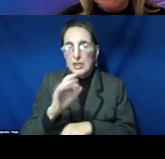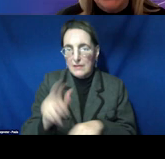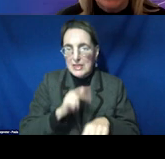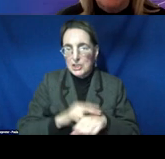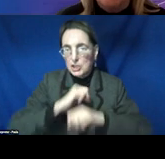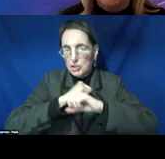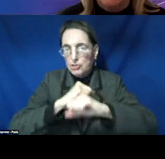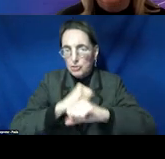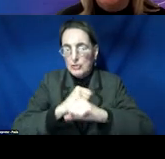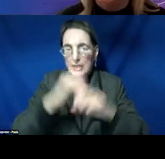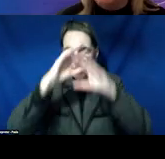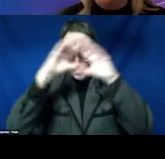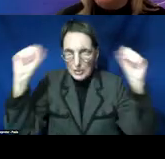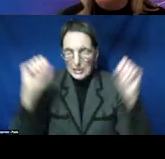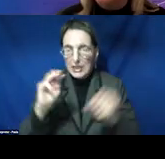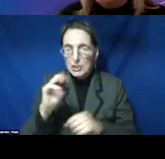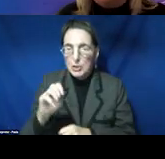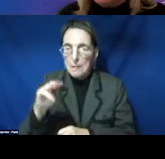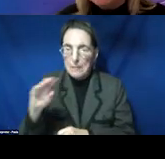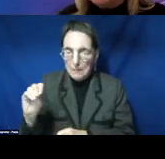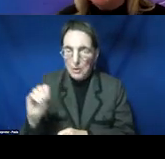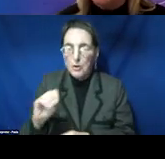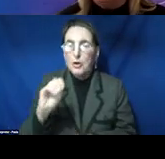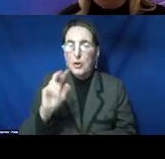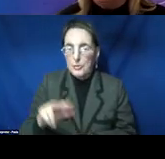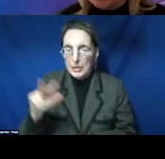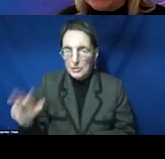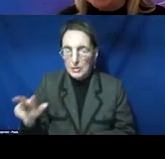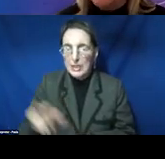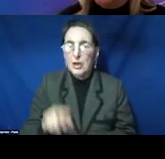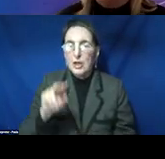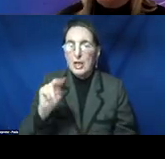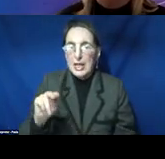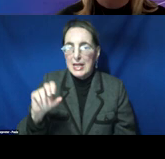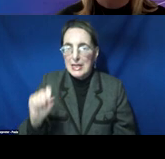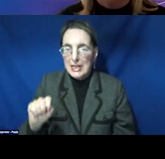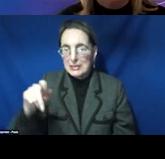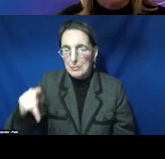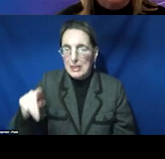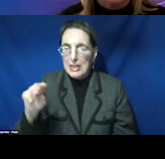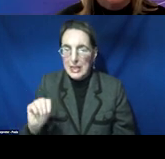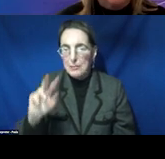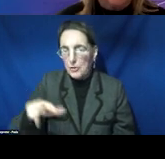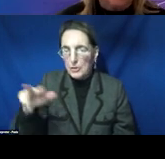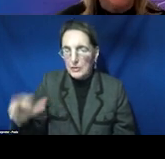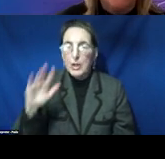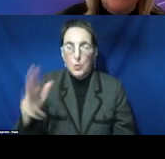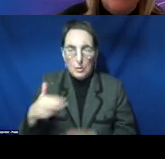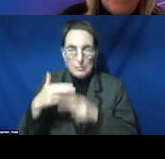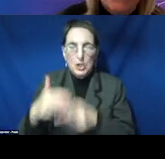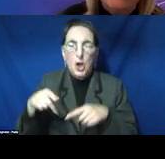Security Presidential Memorandum 33, or NSPM 33, as it will be referred to during this